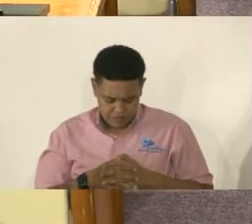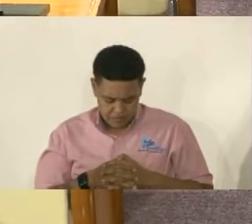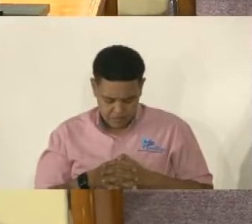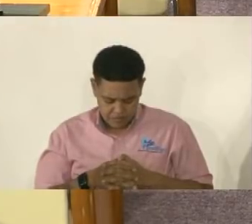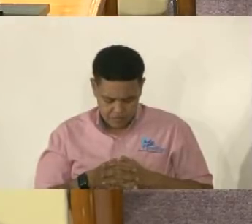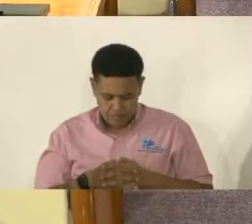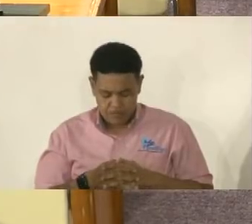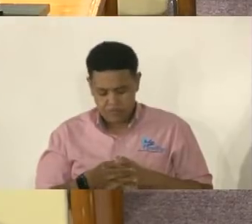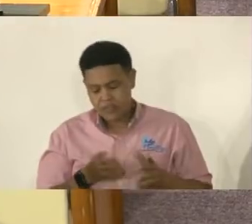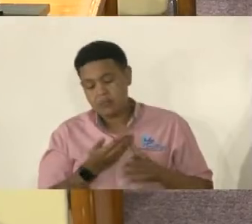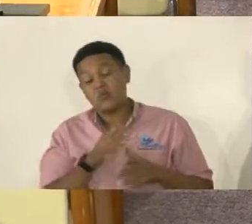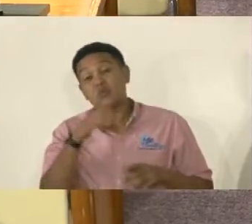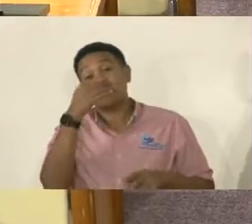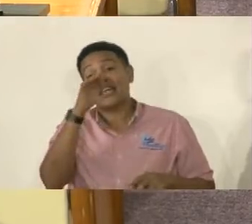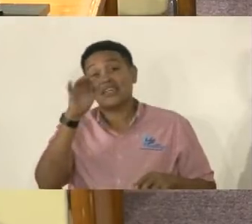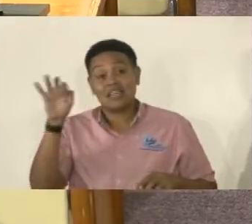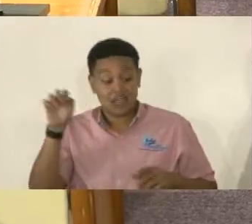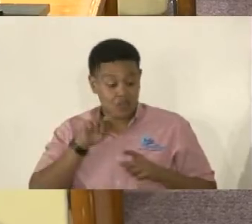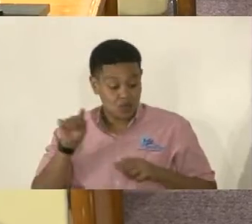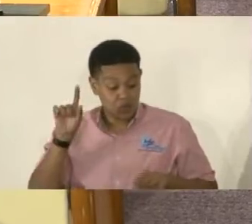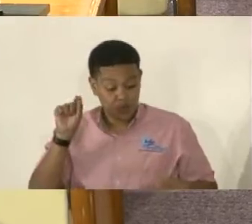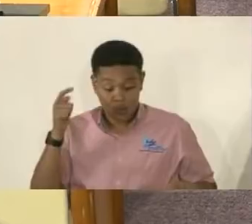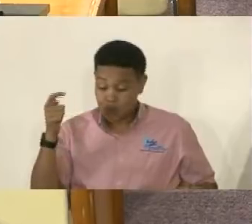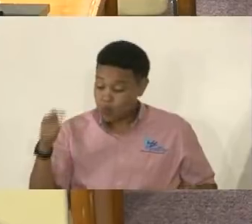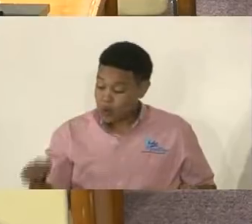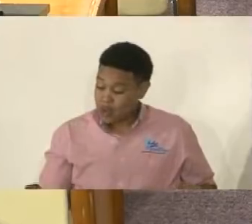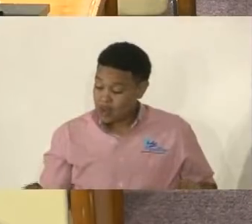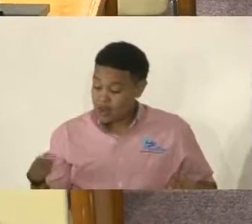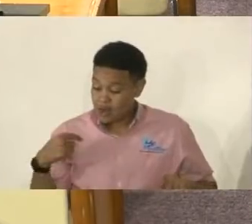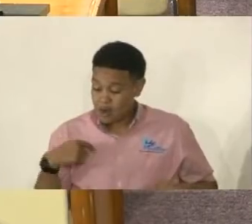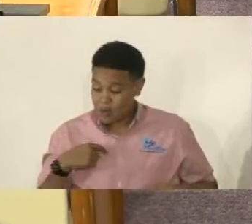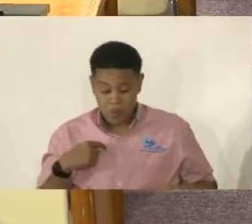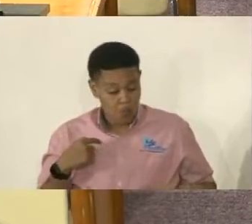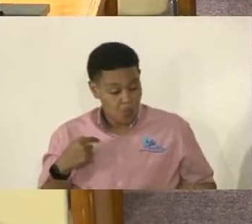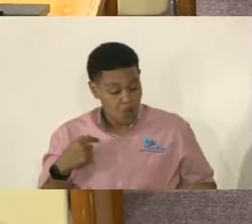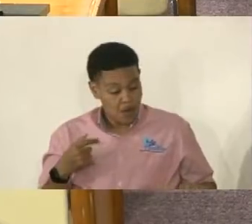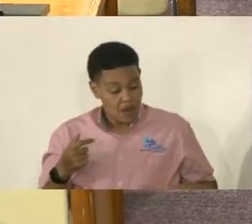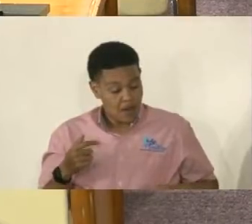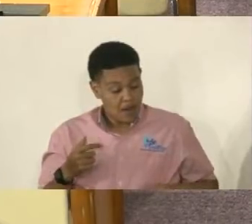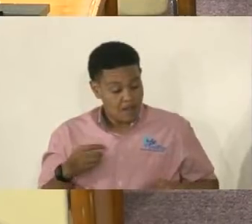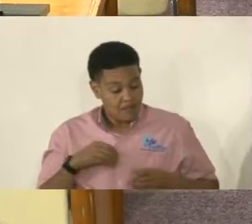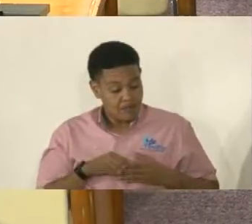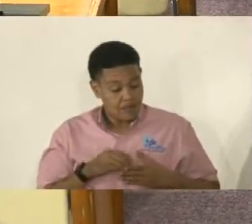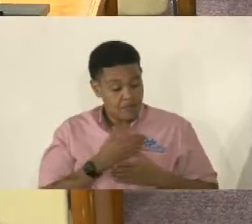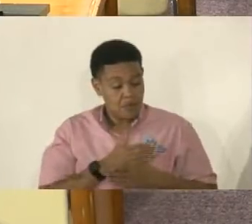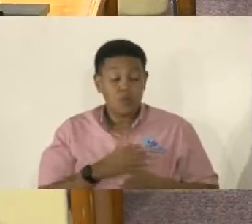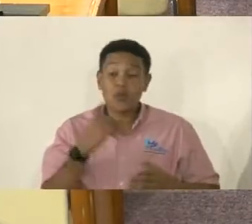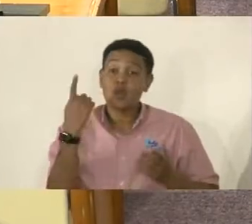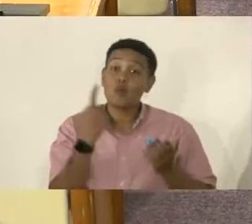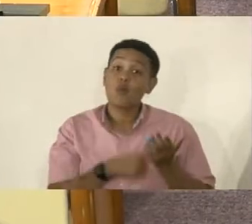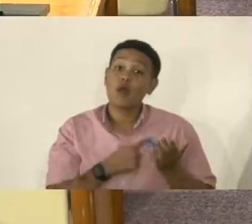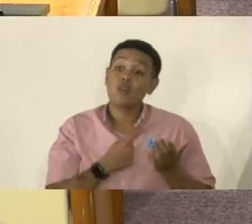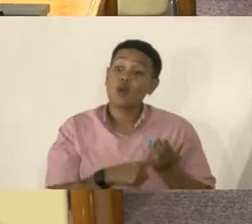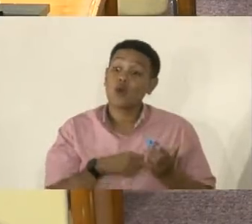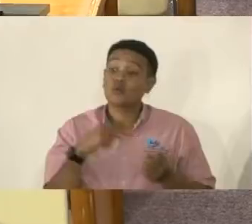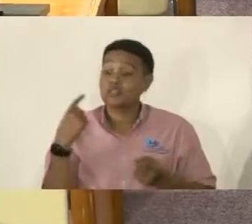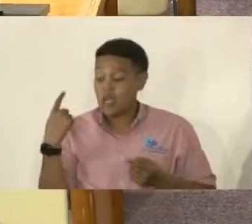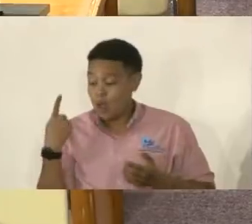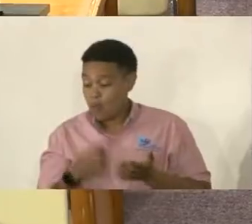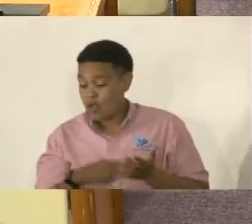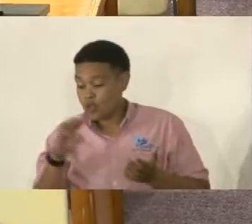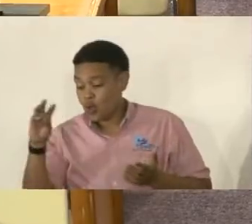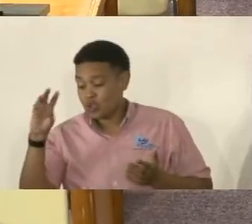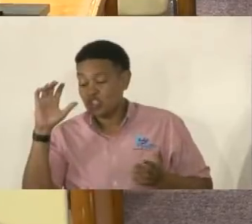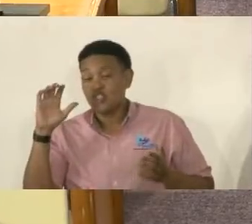and 2021, we've stayed in a band between 1,000 and 1,600 murders as a country.